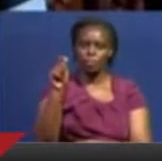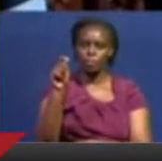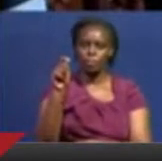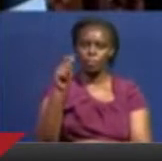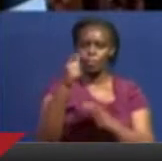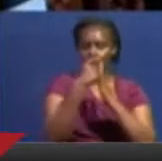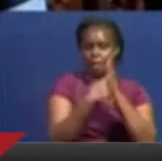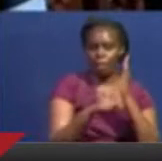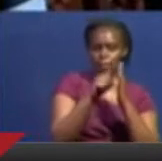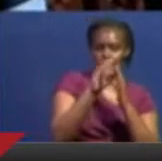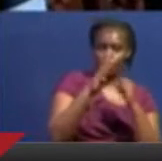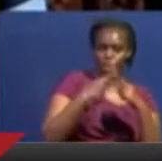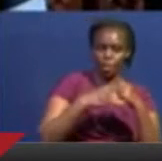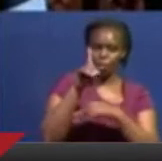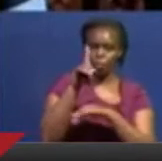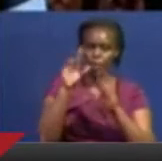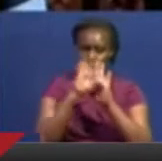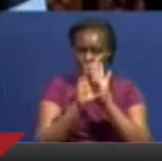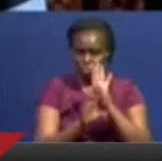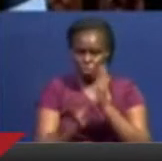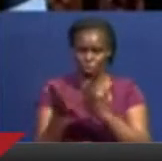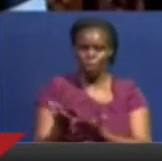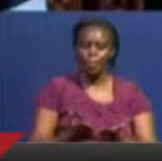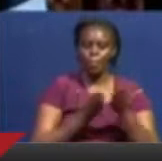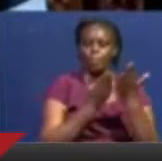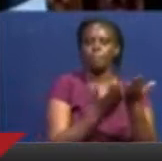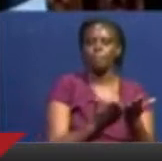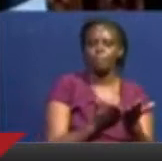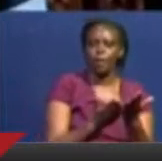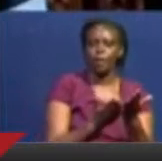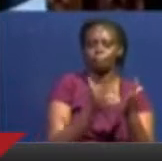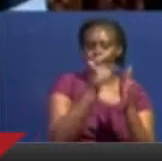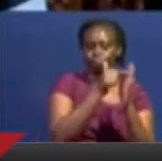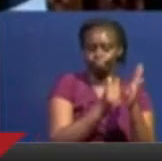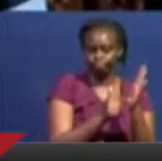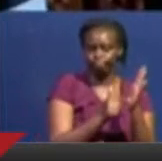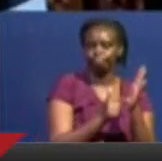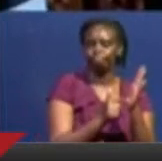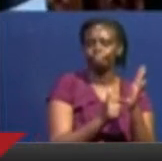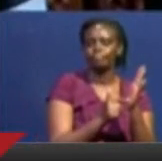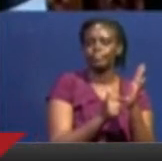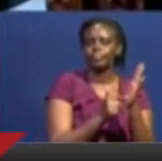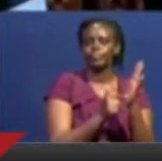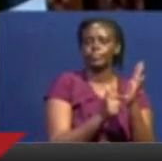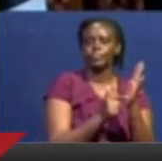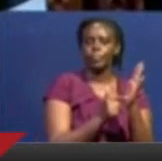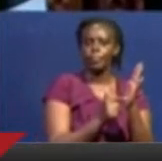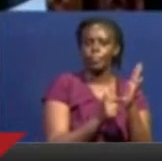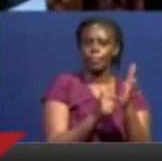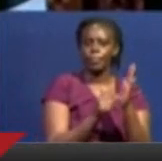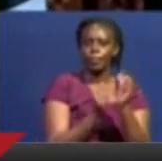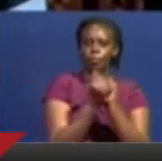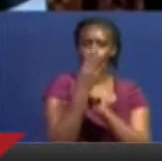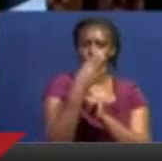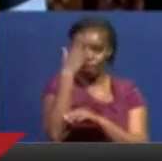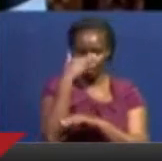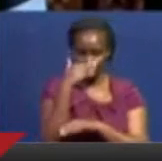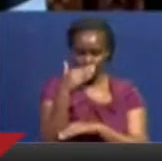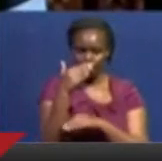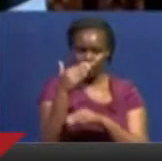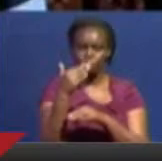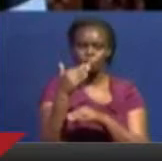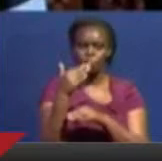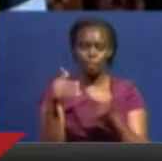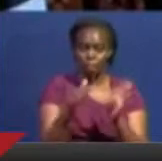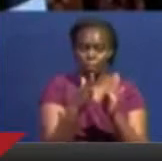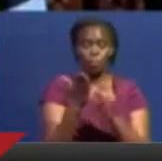the Article 149(1) of the Constitution provides as follows, and I quote, "Within 14 days after vacancy